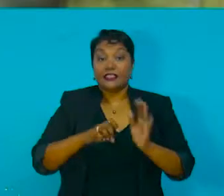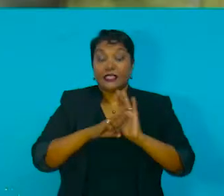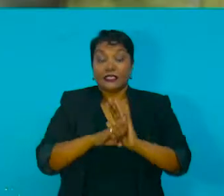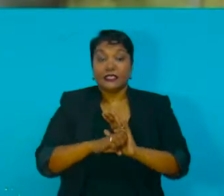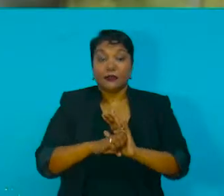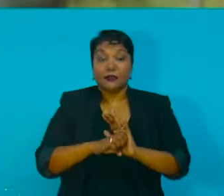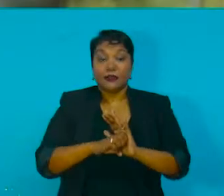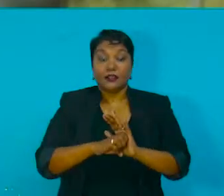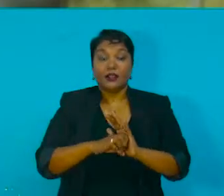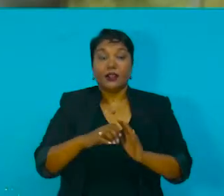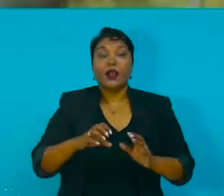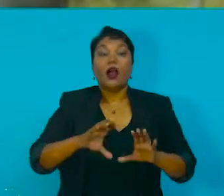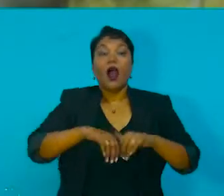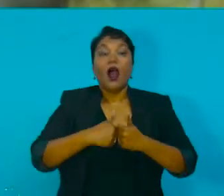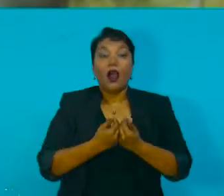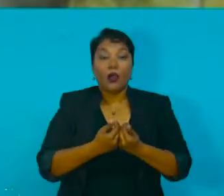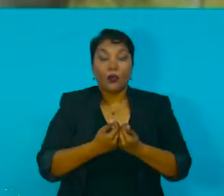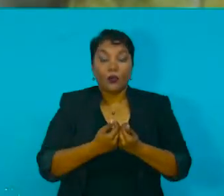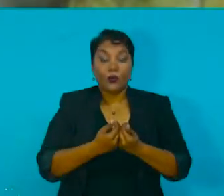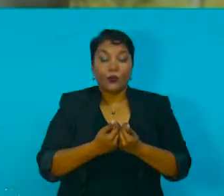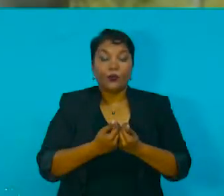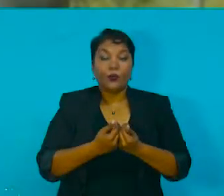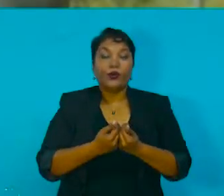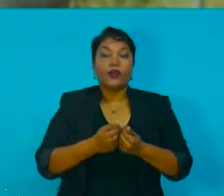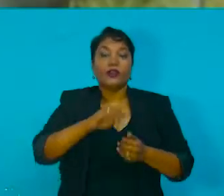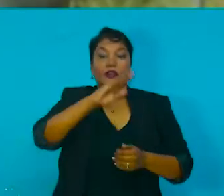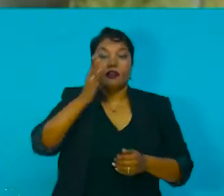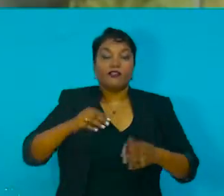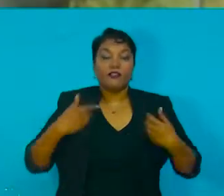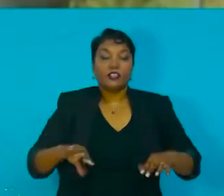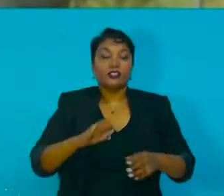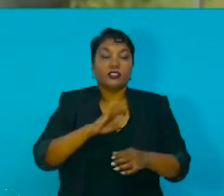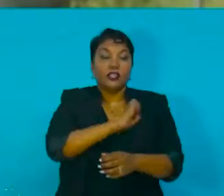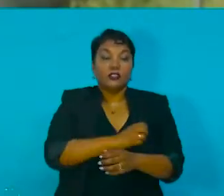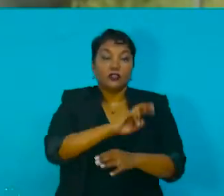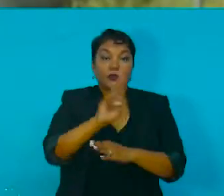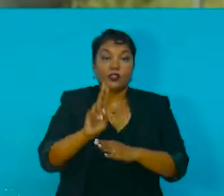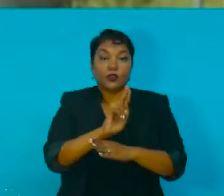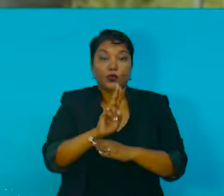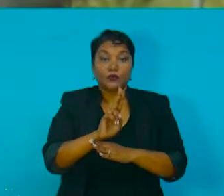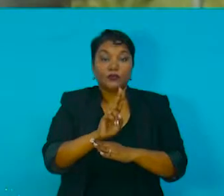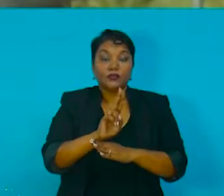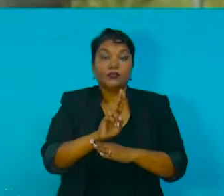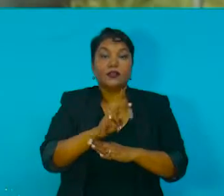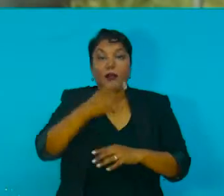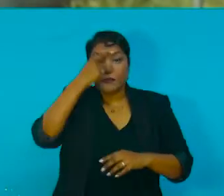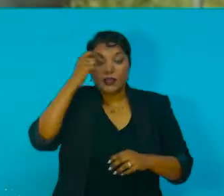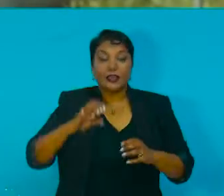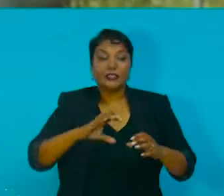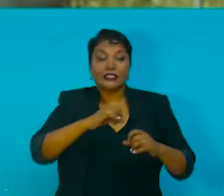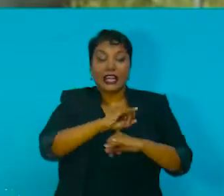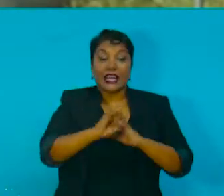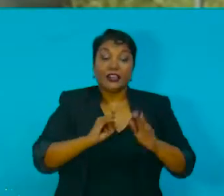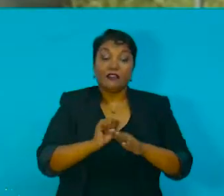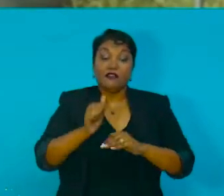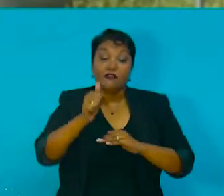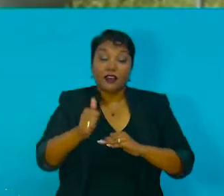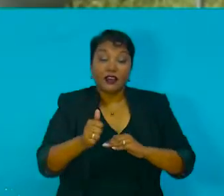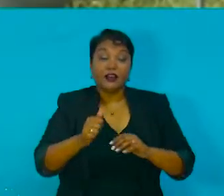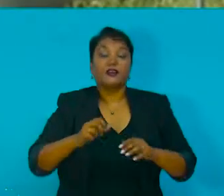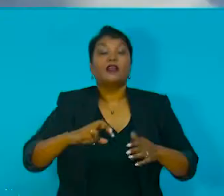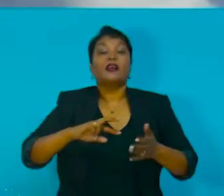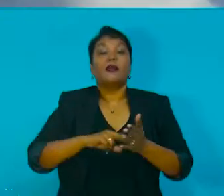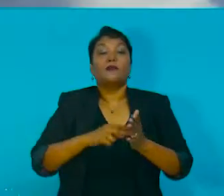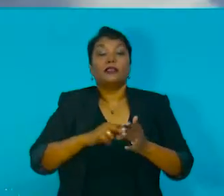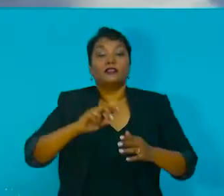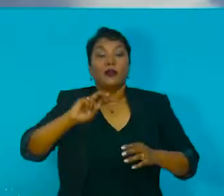of Shaka Shakari cell site, coupled with the valuable, perhaps even critical service it provides, prompted engineers to